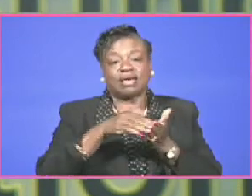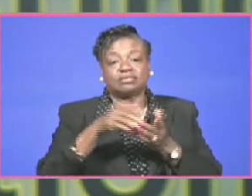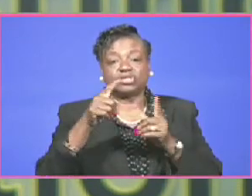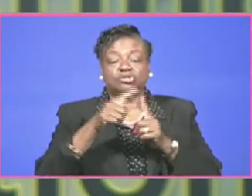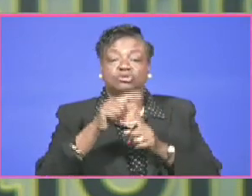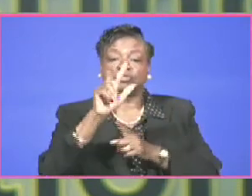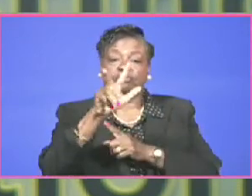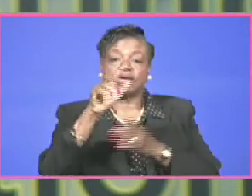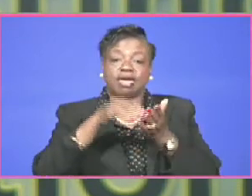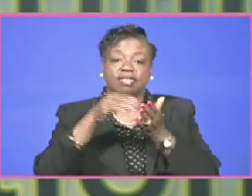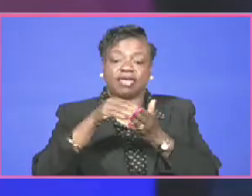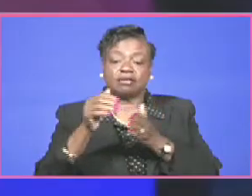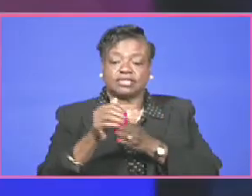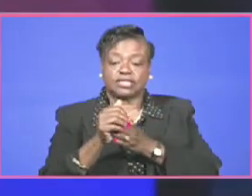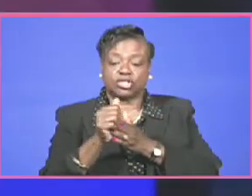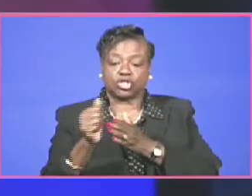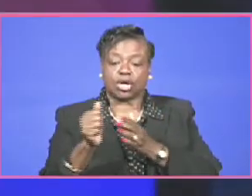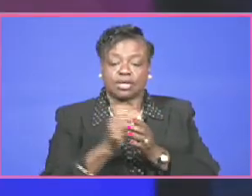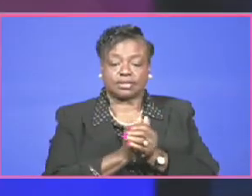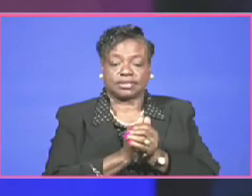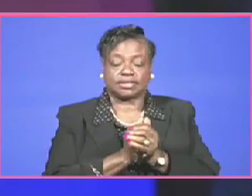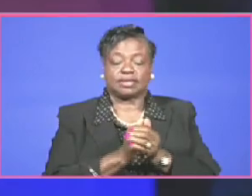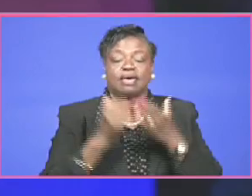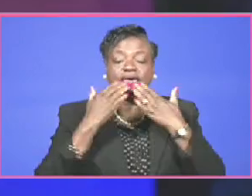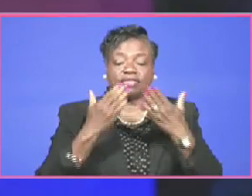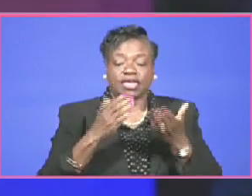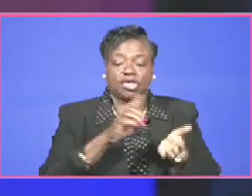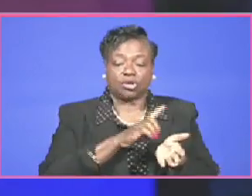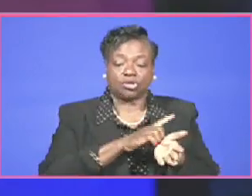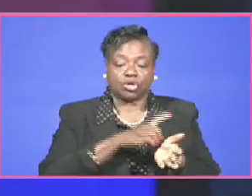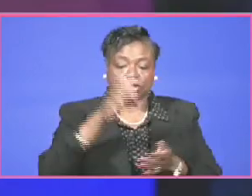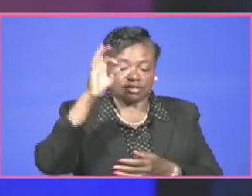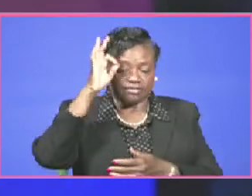to about $3,000. Dr. Francis, thank you so much for joining us here on the Bahamas tonight.